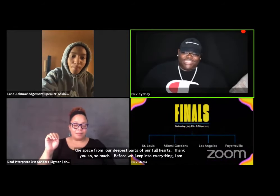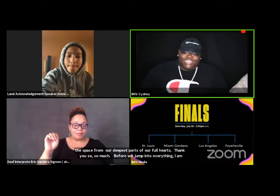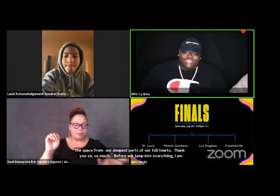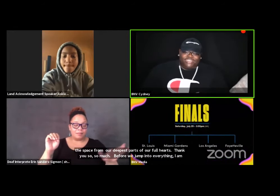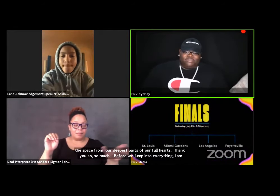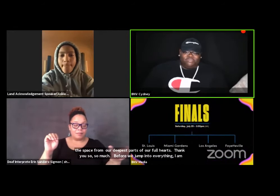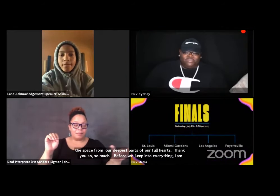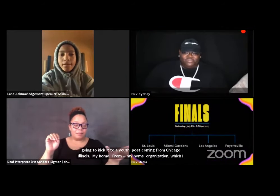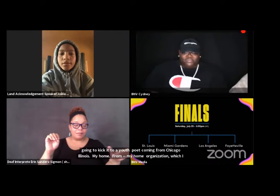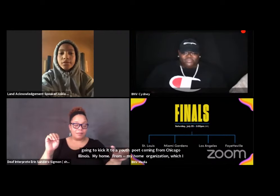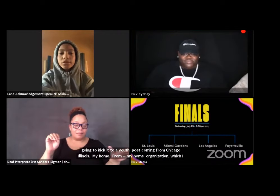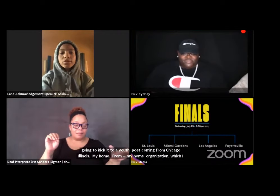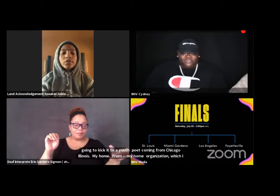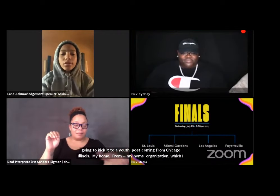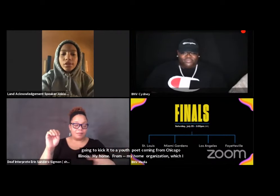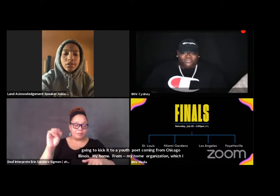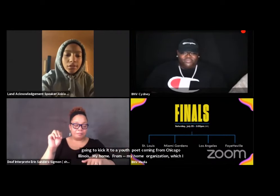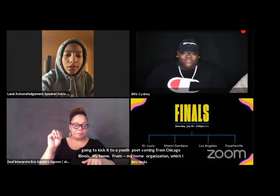Links, Ashe.